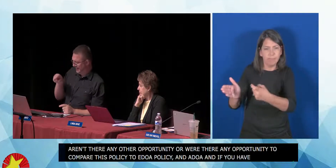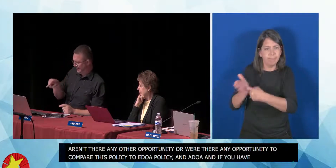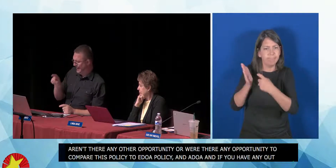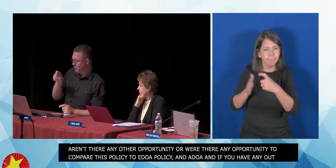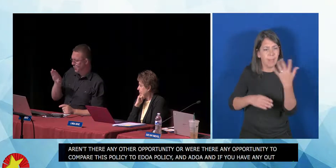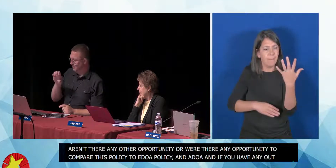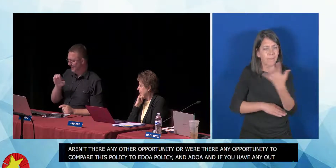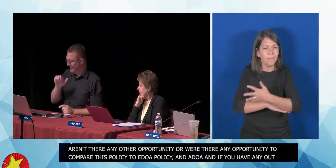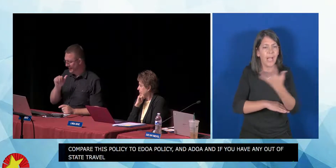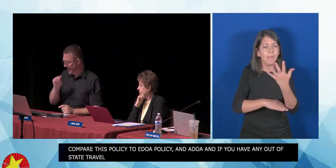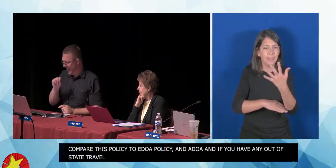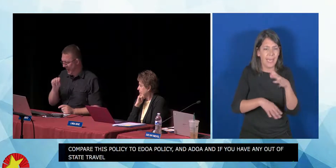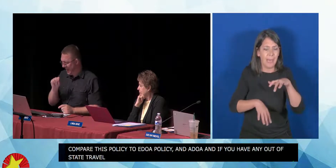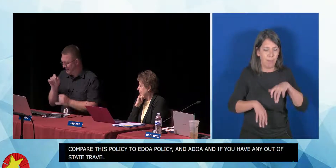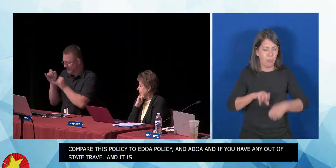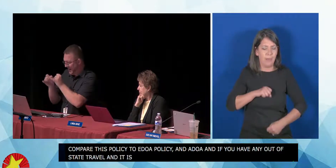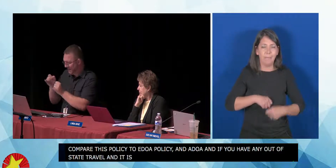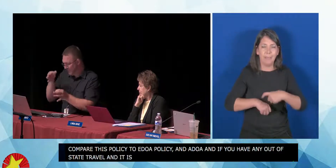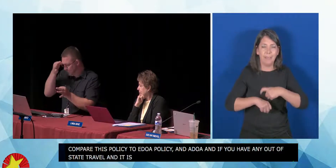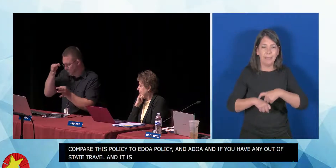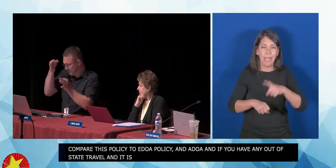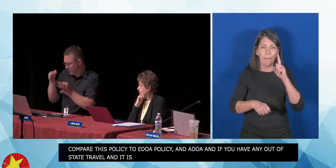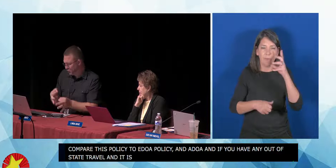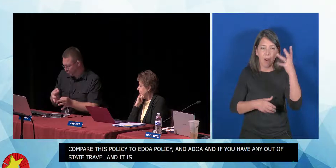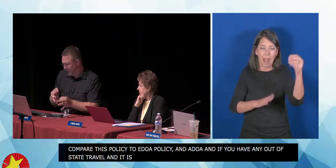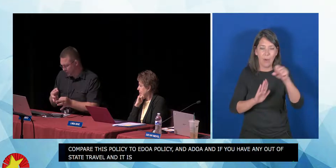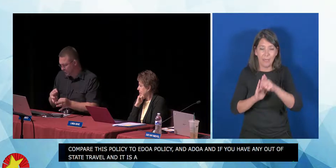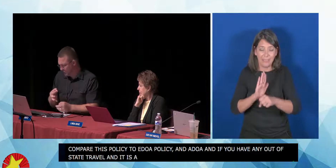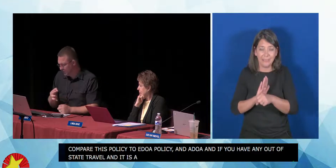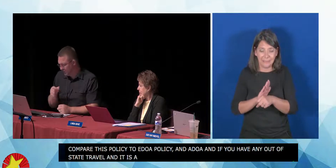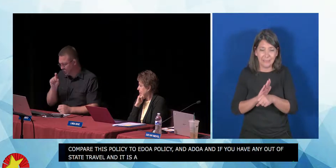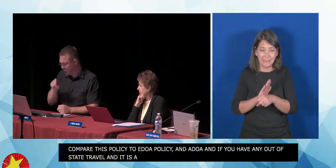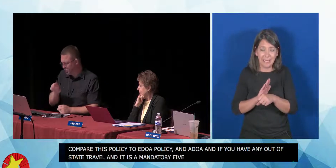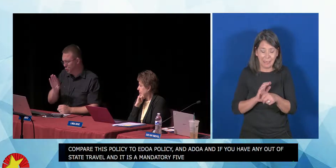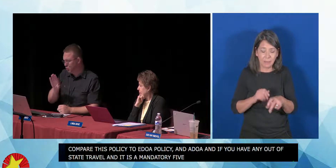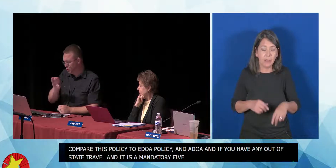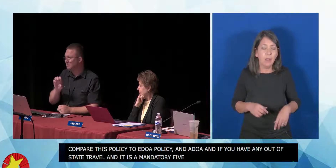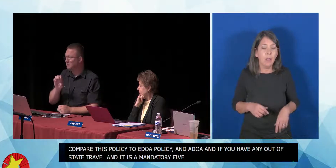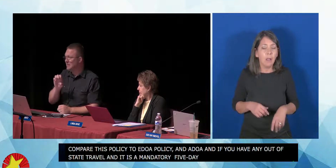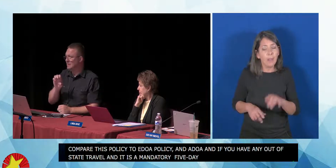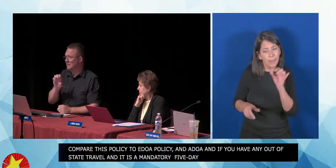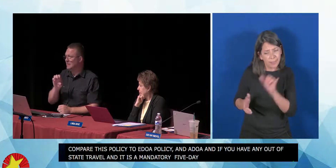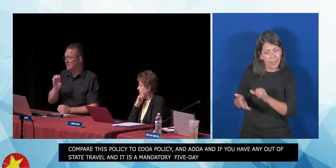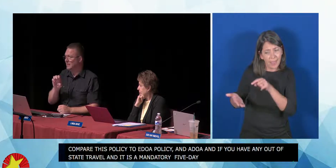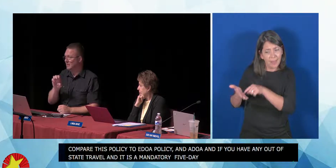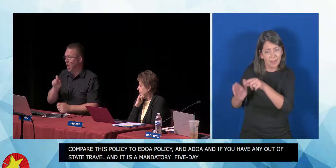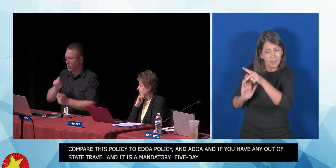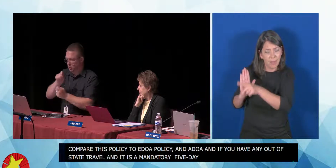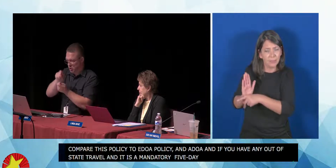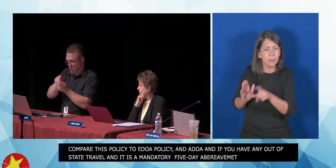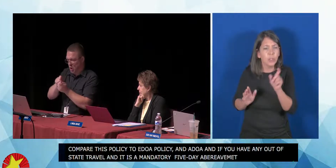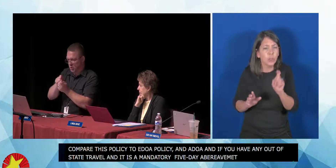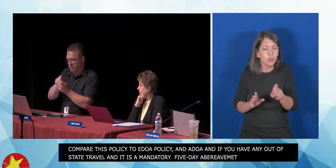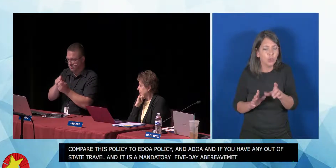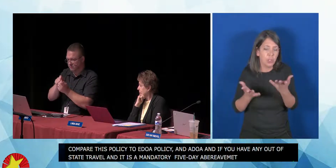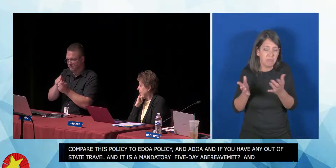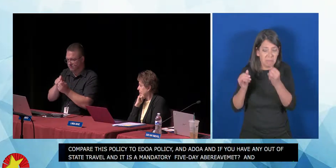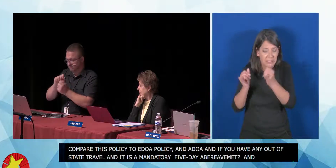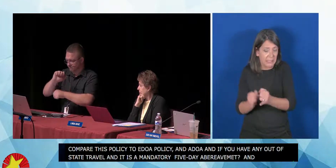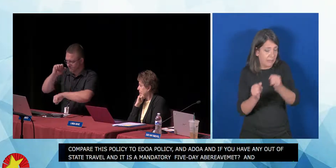bereavement. Something like this should be at an individual